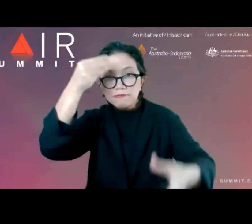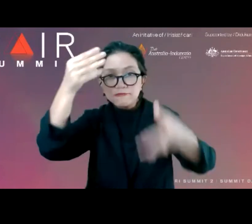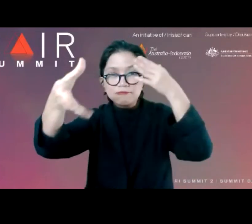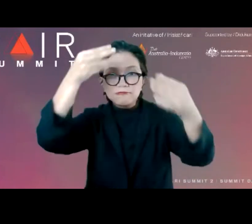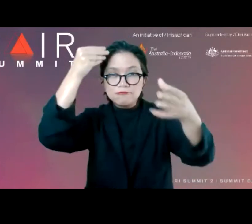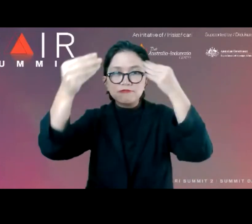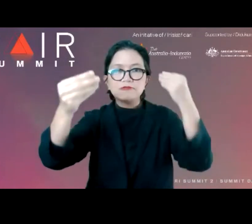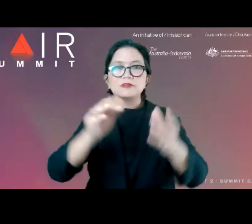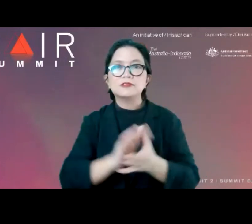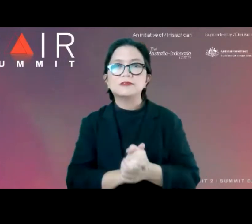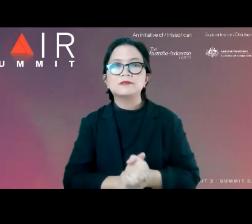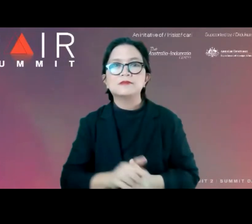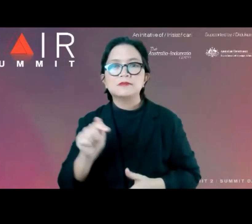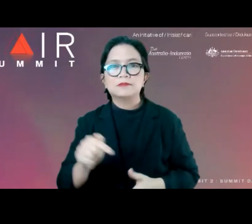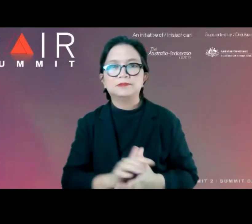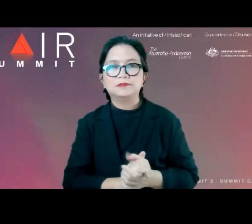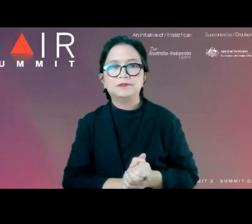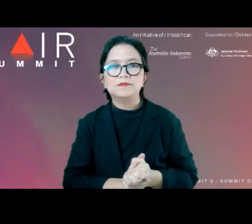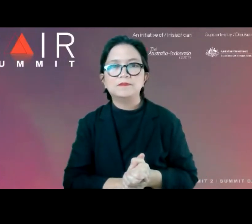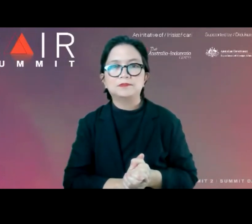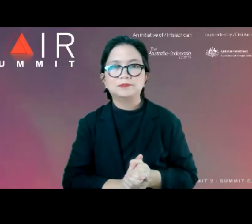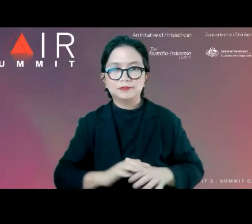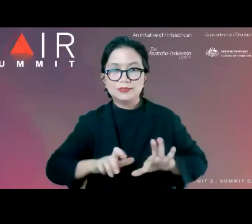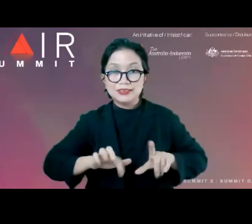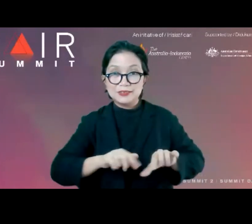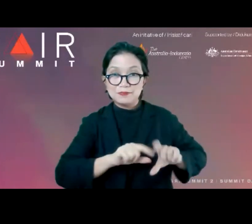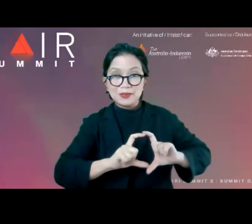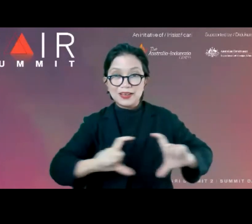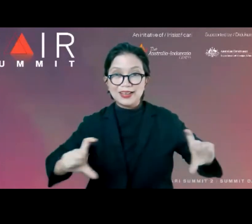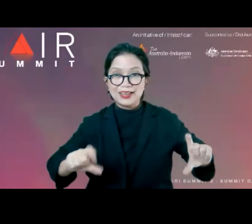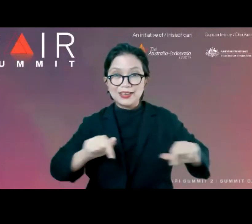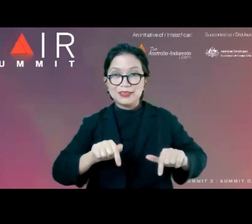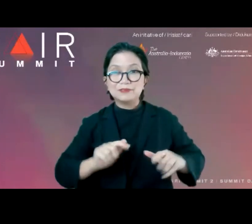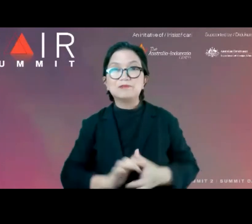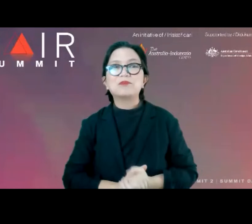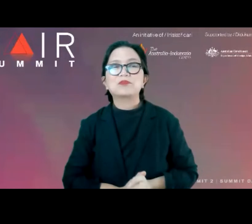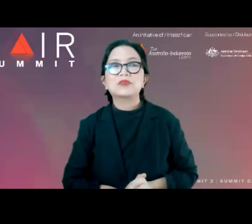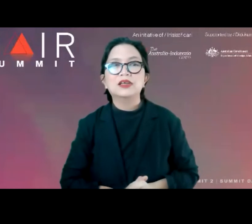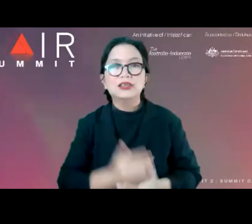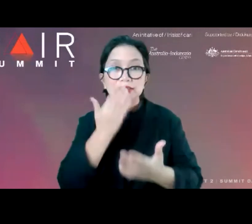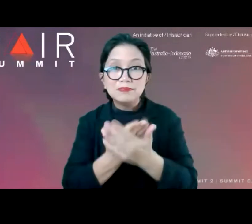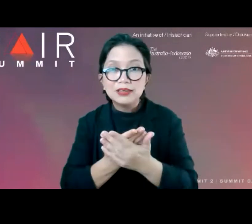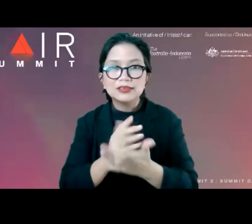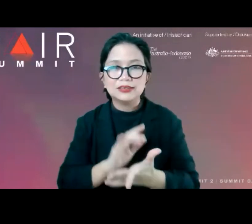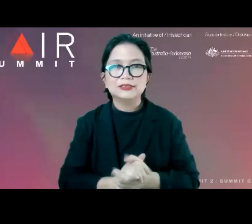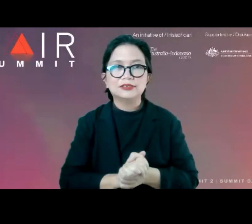for your time today and for providing us with your insights. It's very much appreciated.